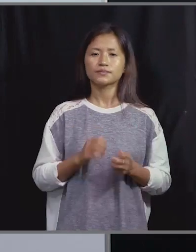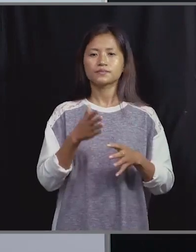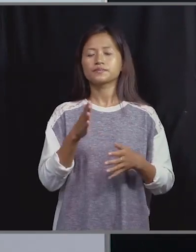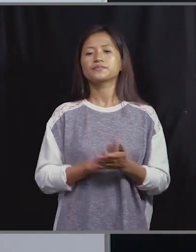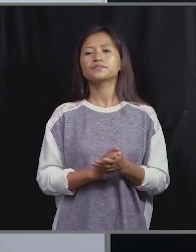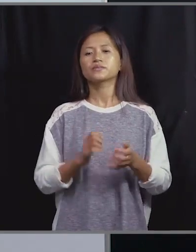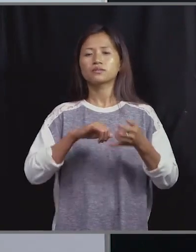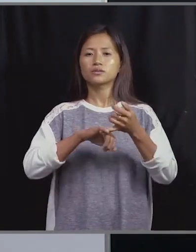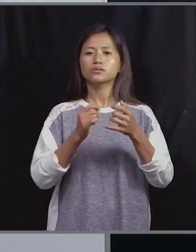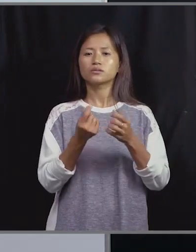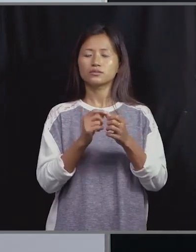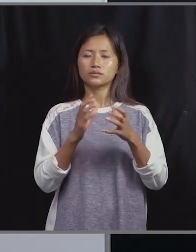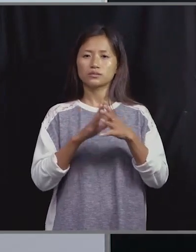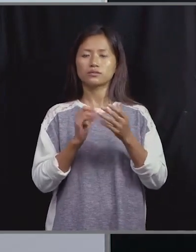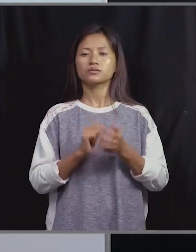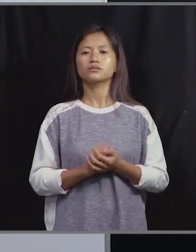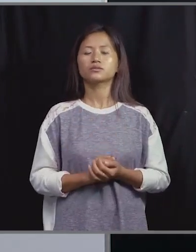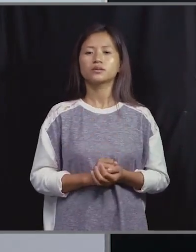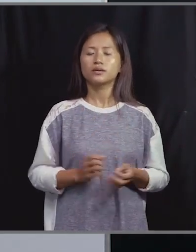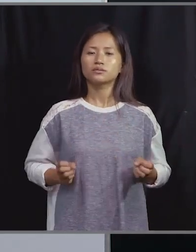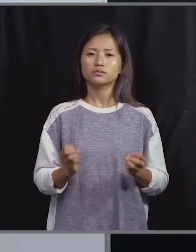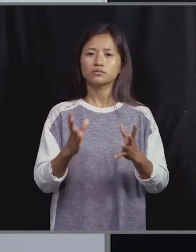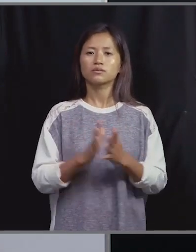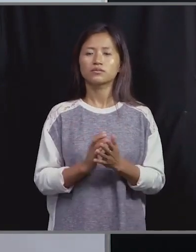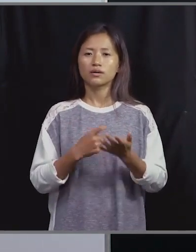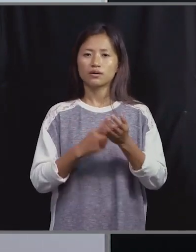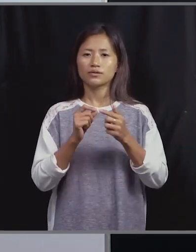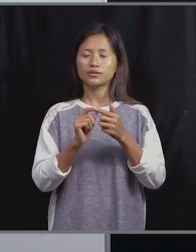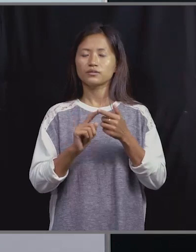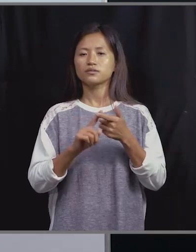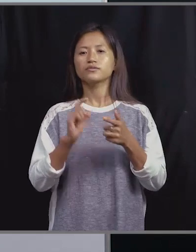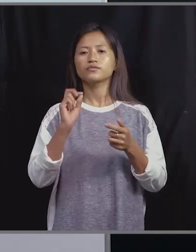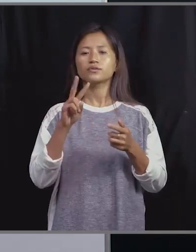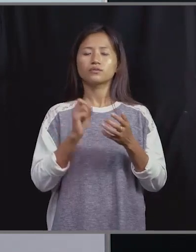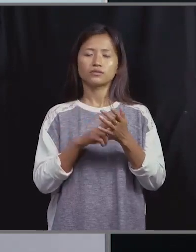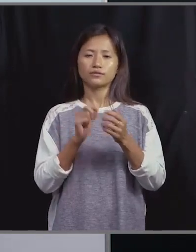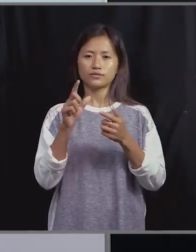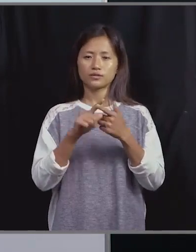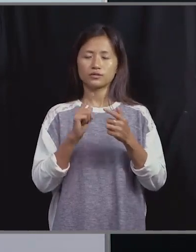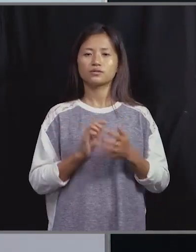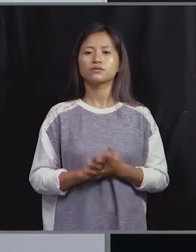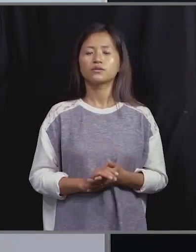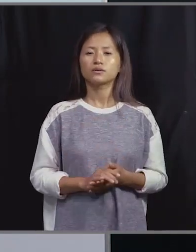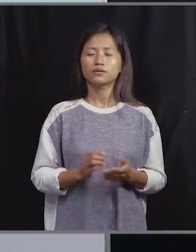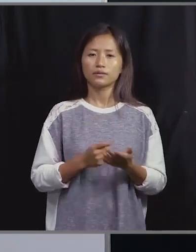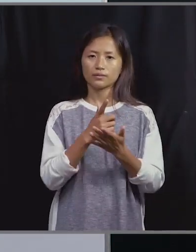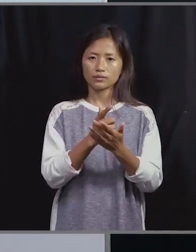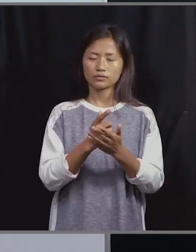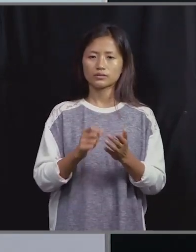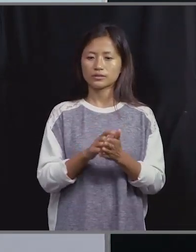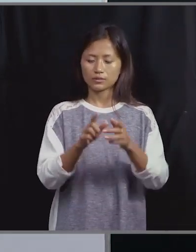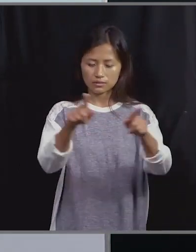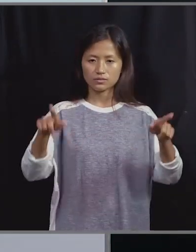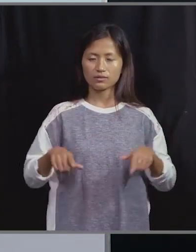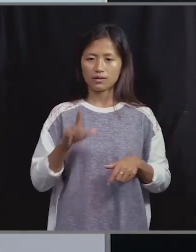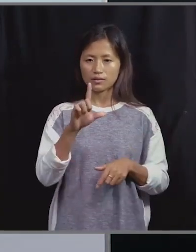Santals to digest it, and therefore they started to revolt against those moneylenders, those zamindars, and